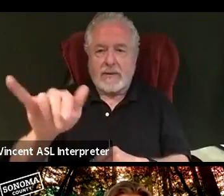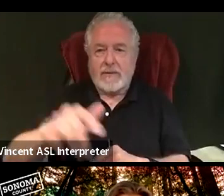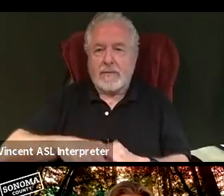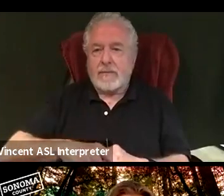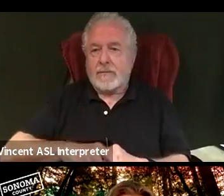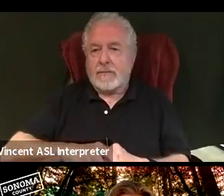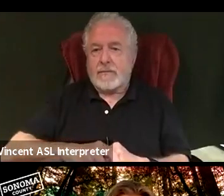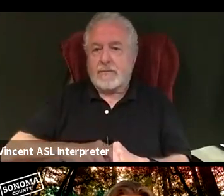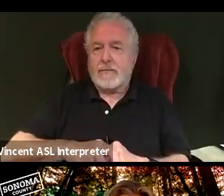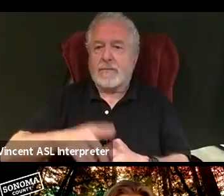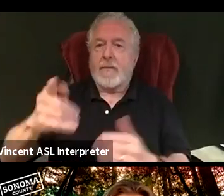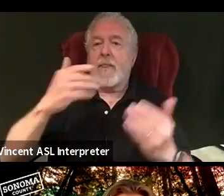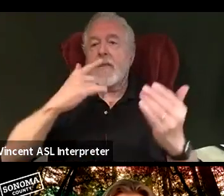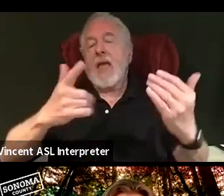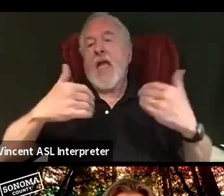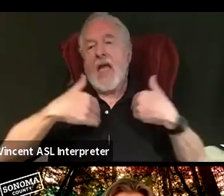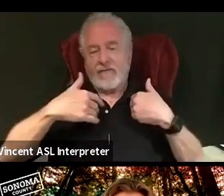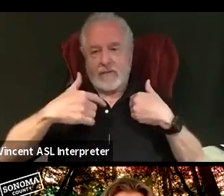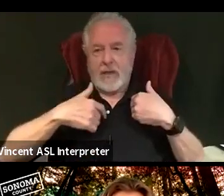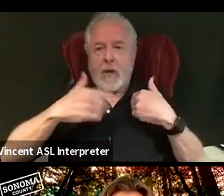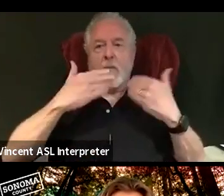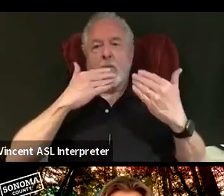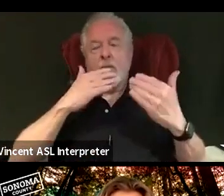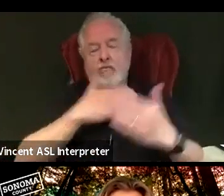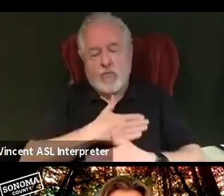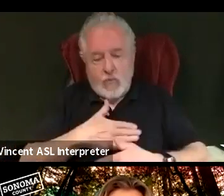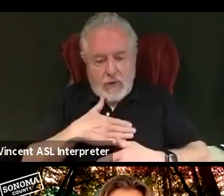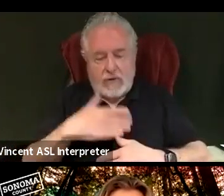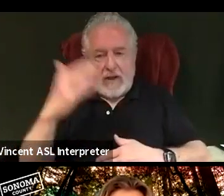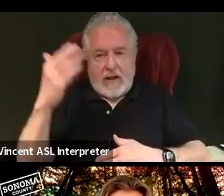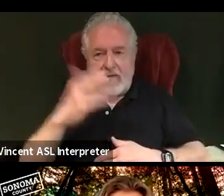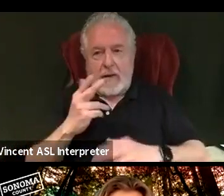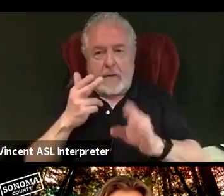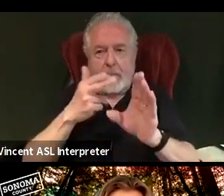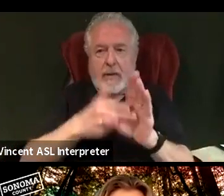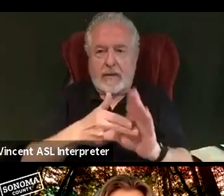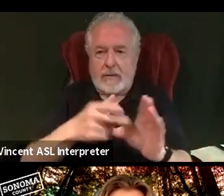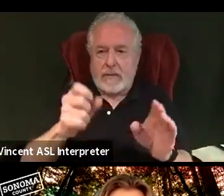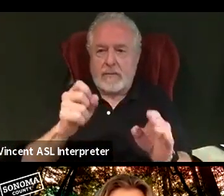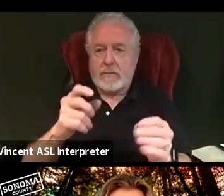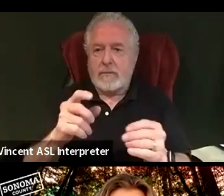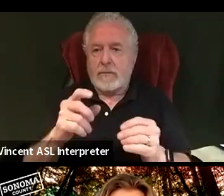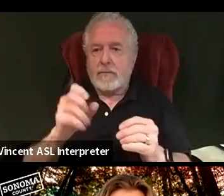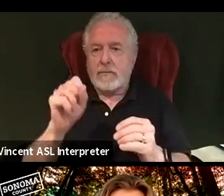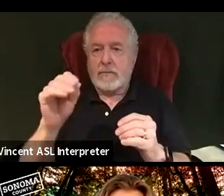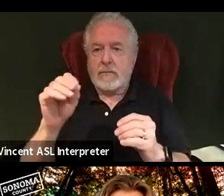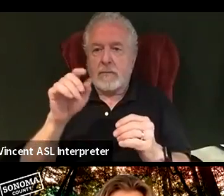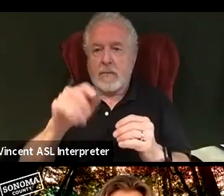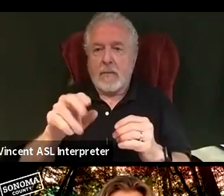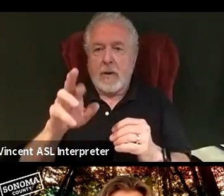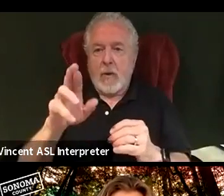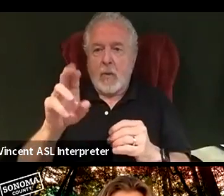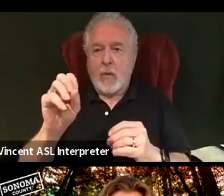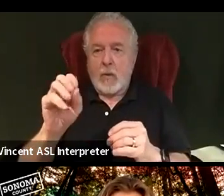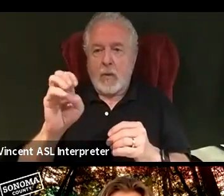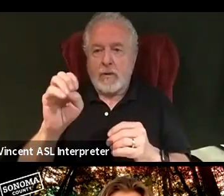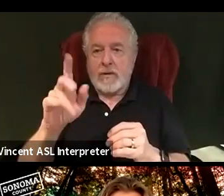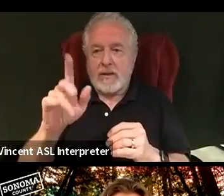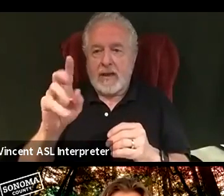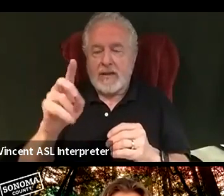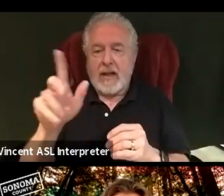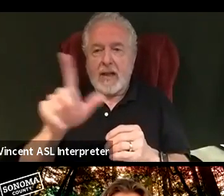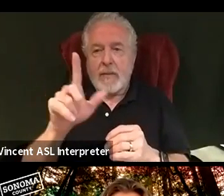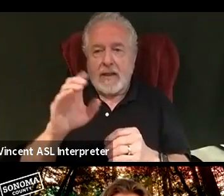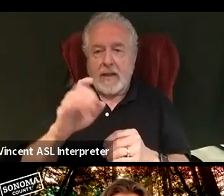Yeah. Thank you for having me. I appreciate the invitation to participate. So the Roseland Library Clinic has